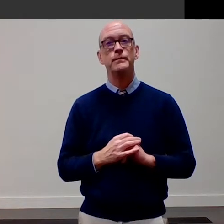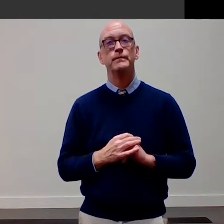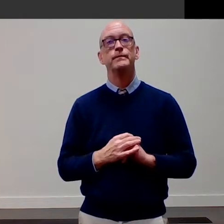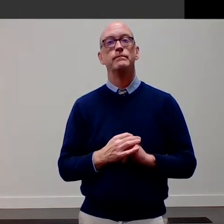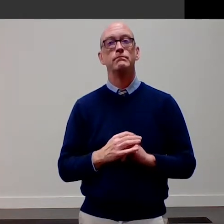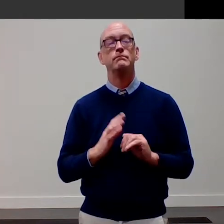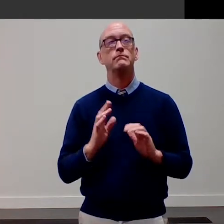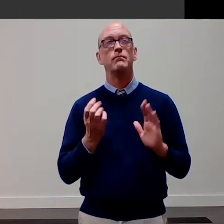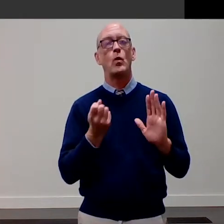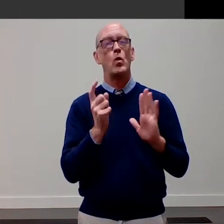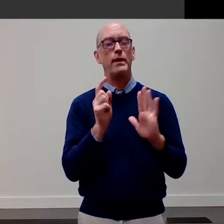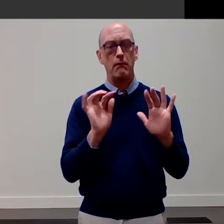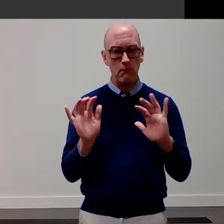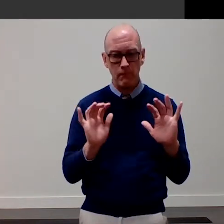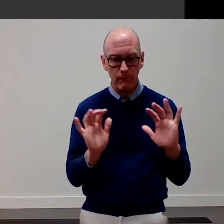Let me find that.